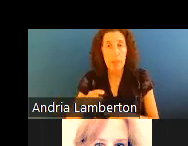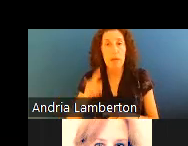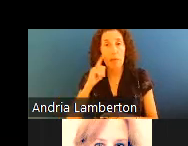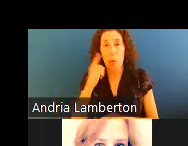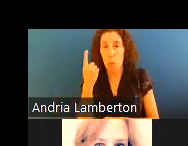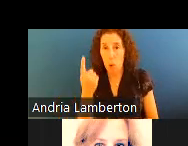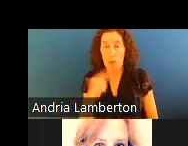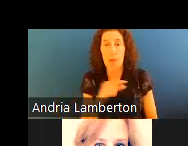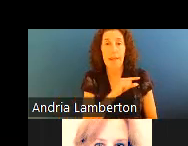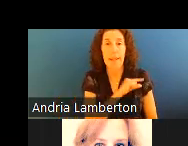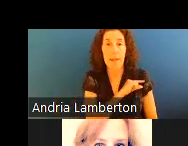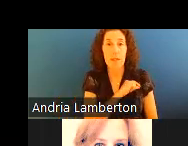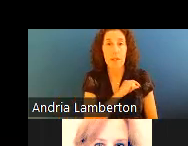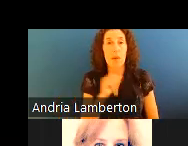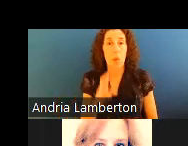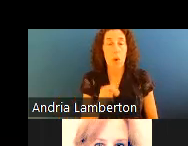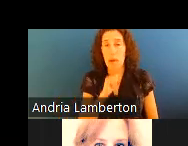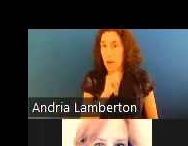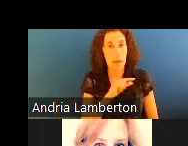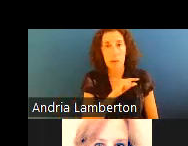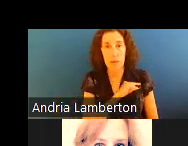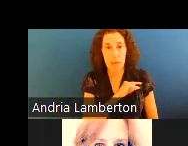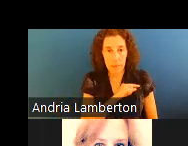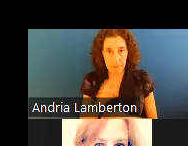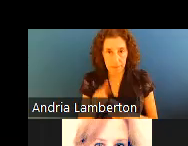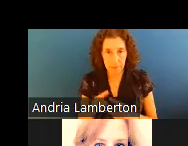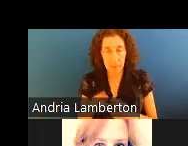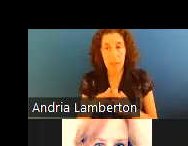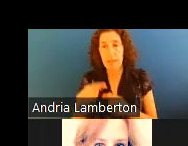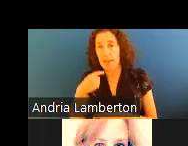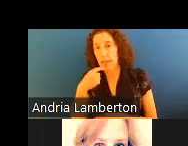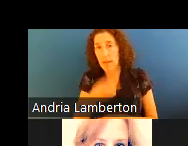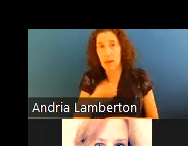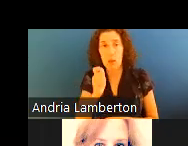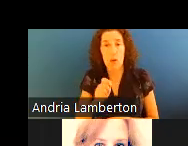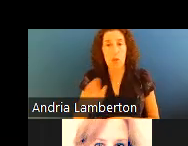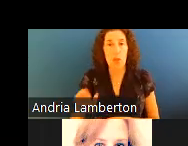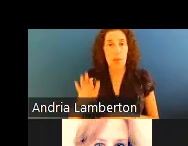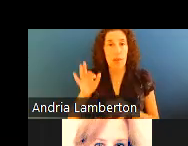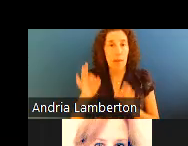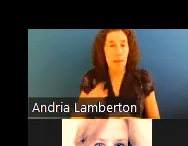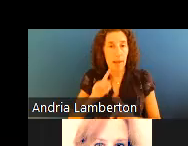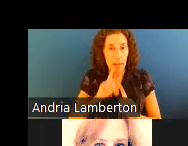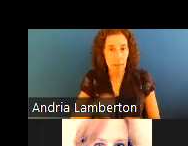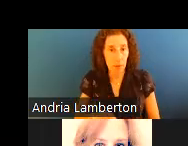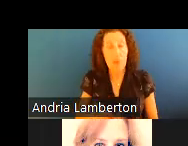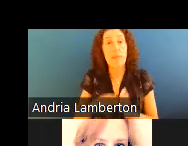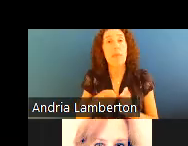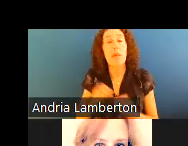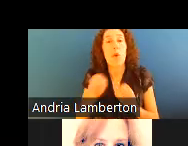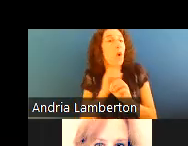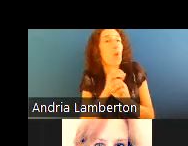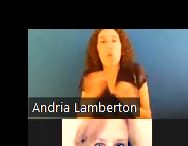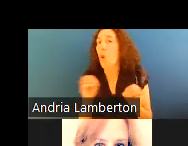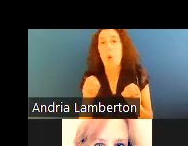happens if the perpetrator is convicted? And this conviction could be by plea or following a trial.